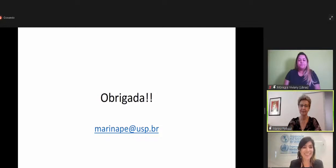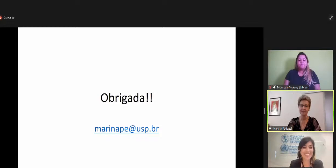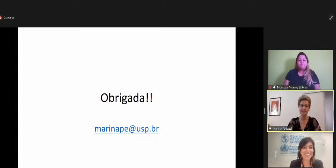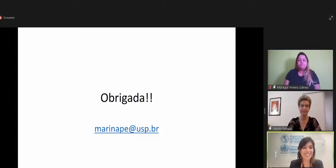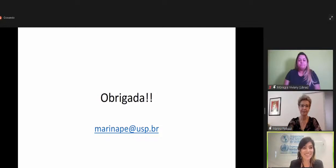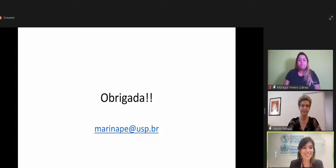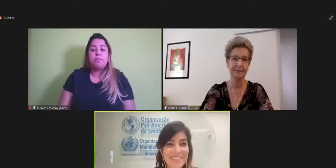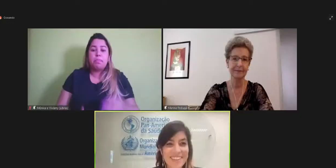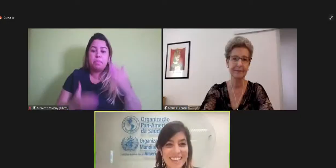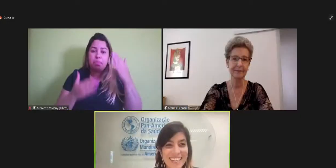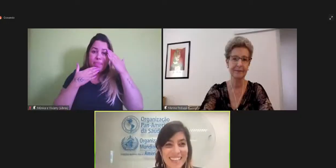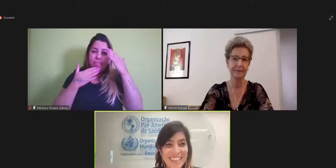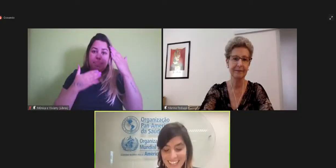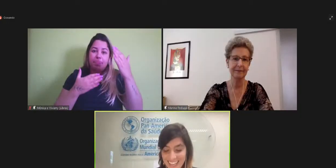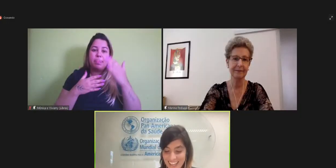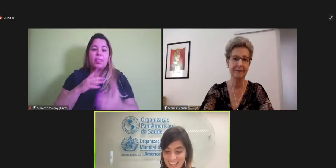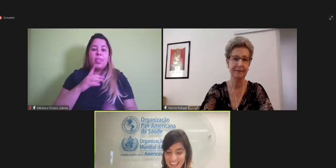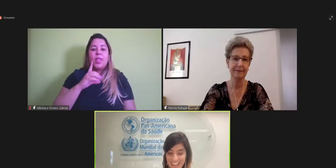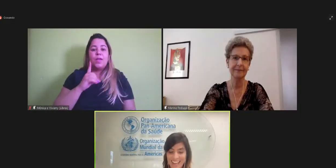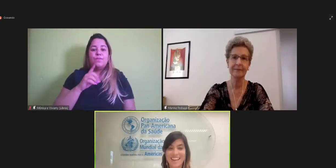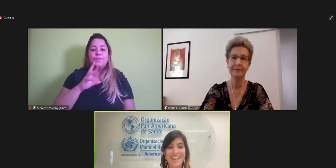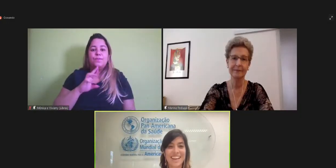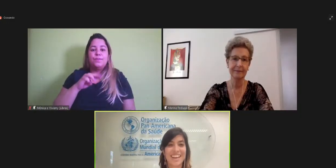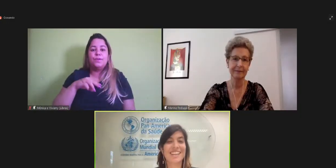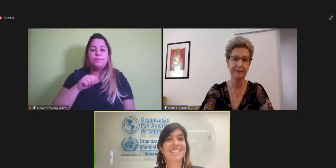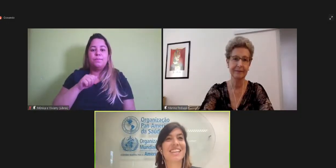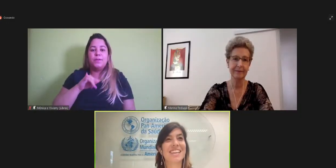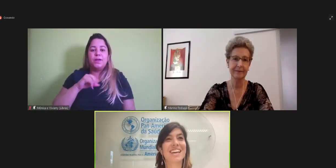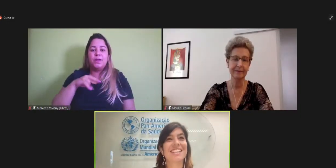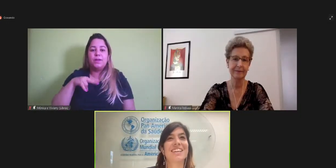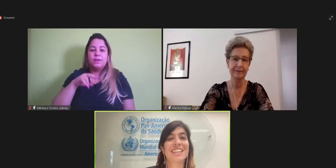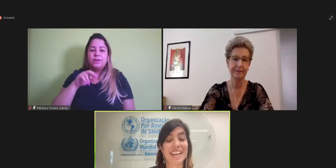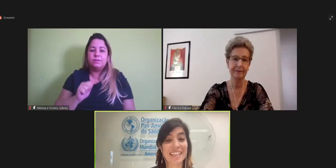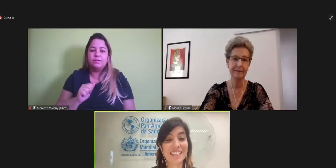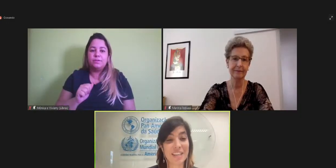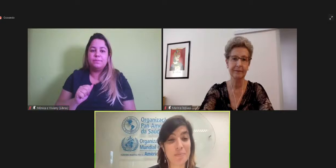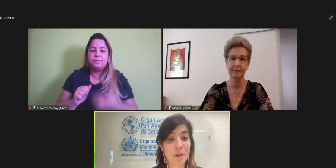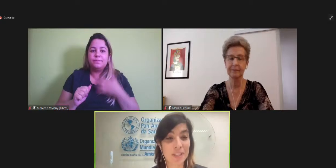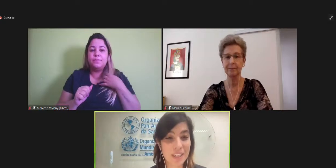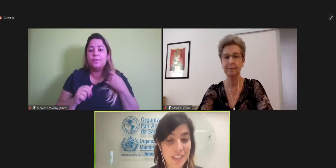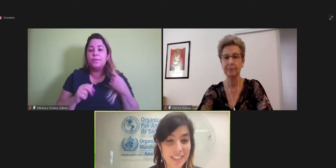Muito obrigada, doutora Marina. Thanks a lot, Dr. Marina.